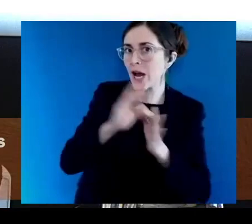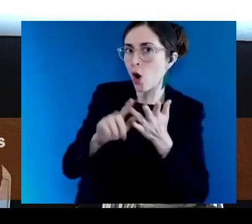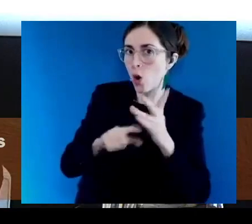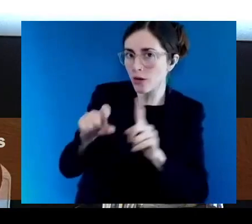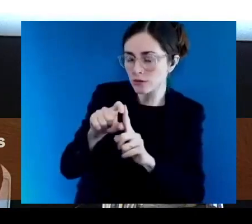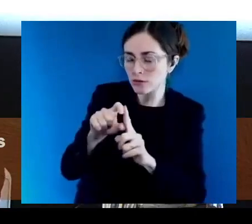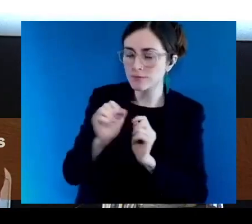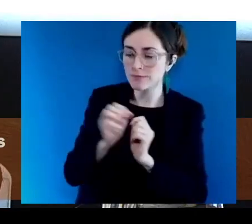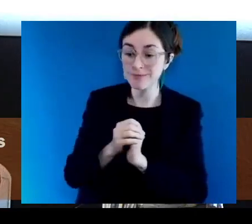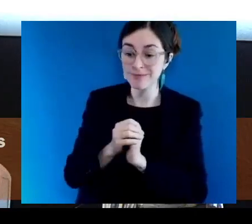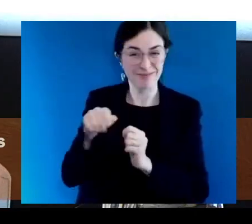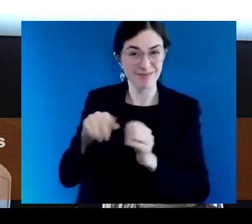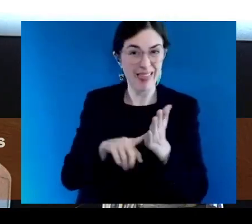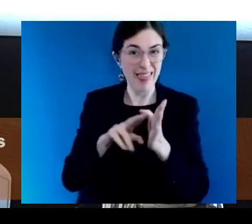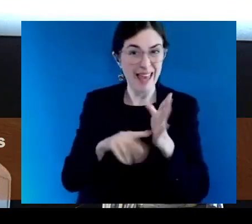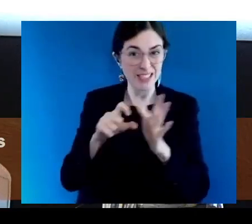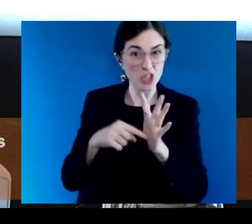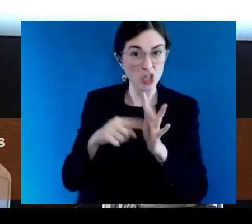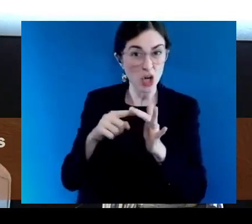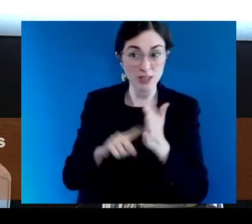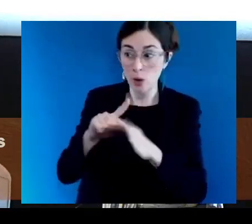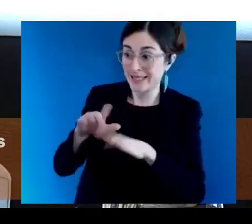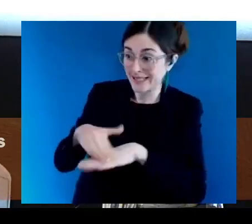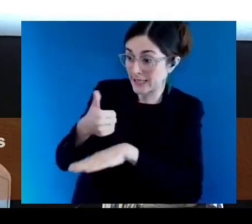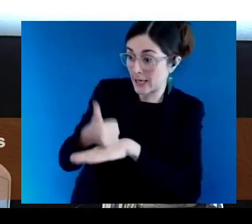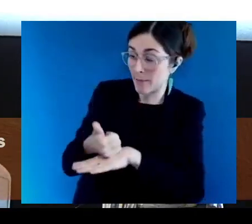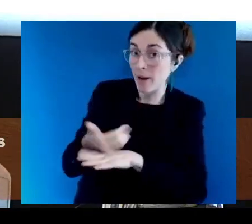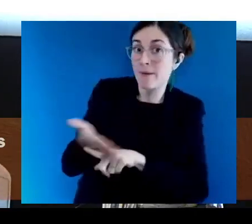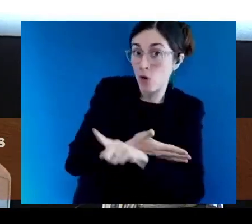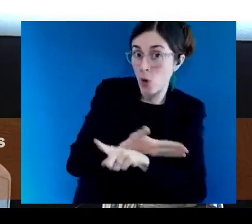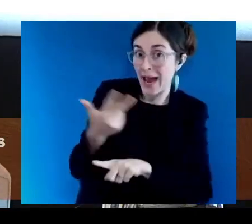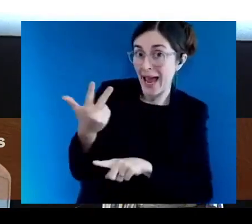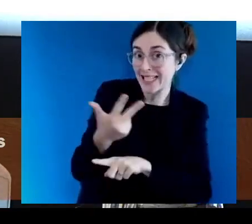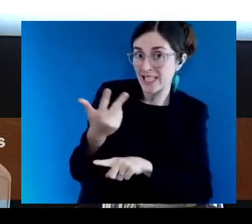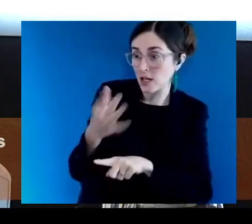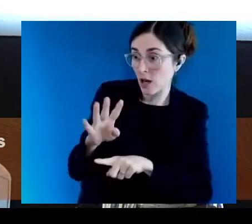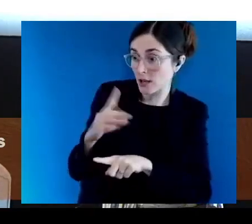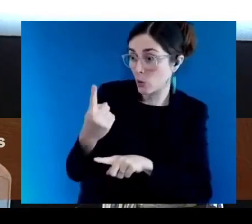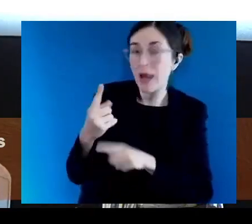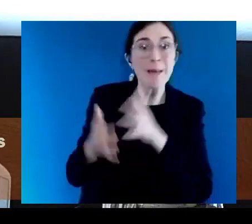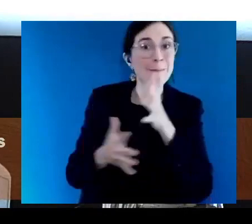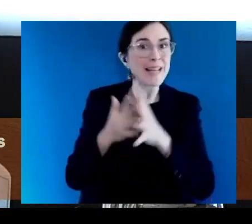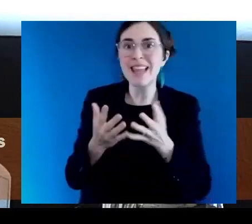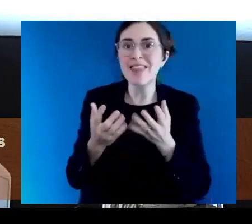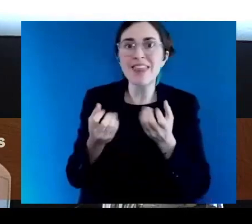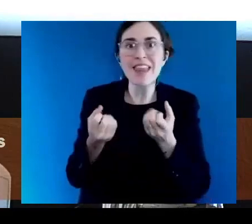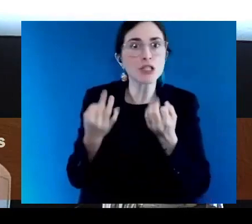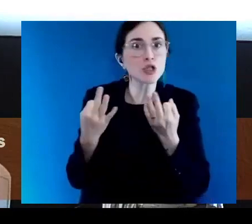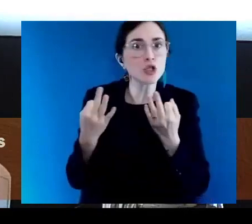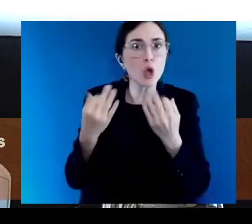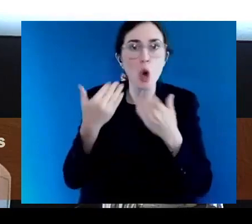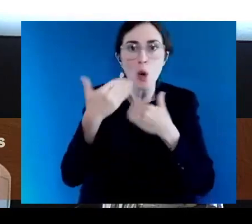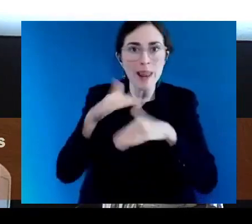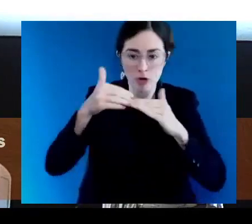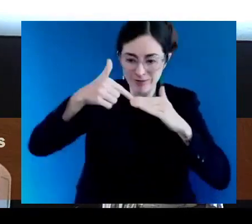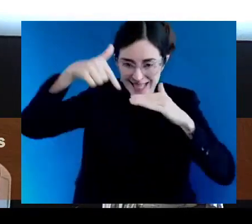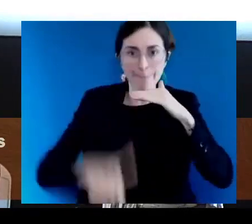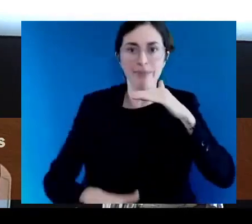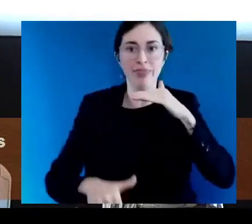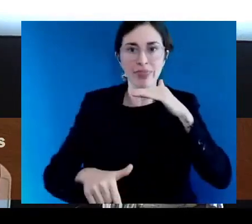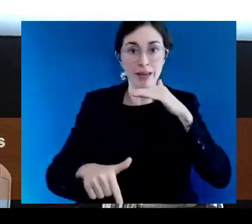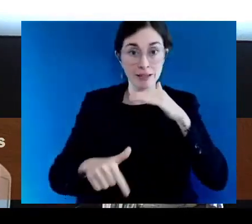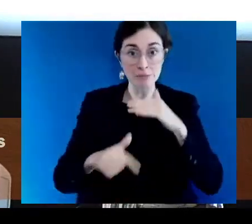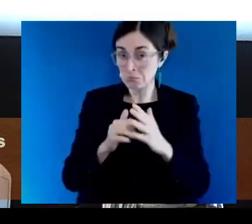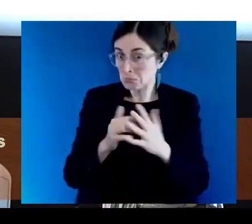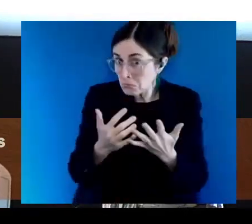created before 1891 are unlimited in depth and apparently extend to